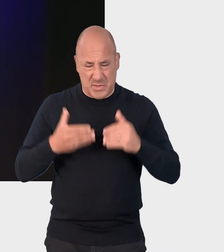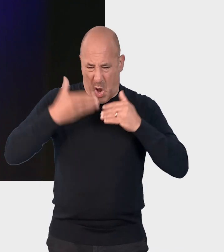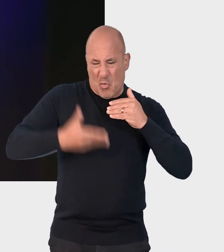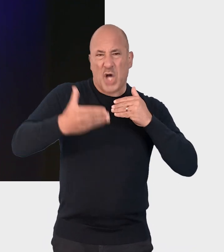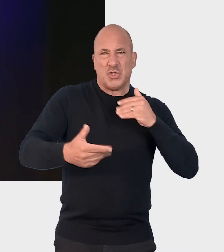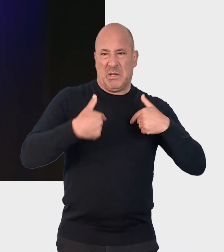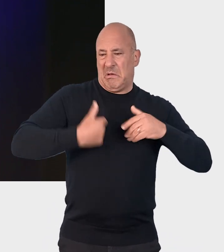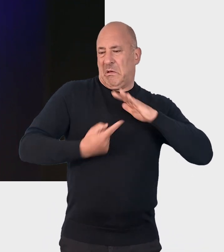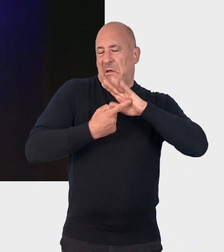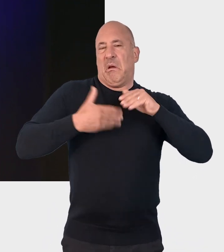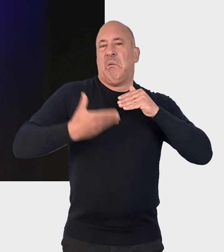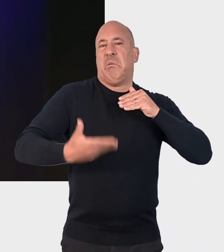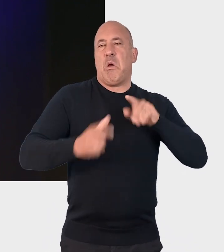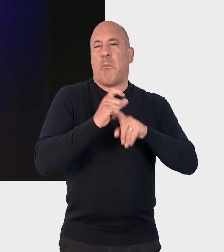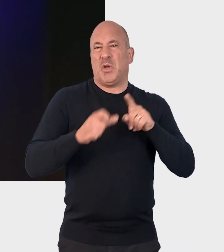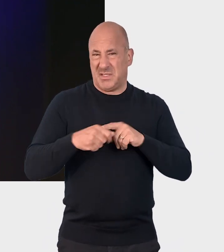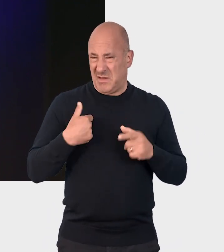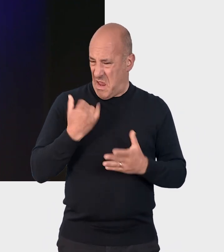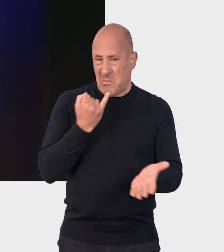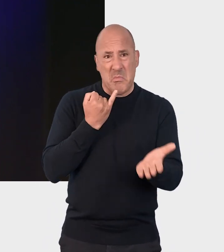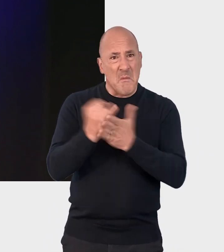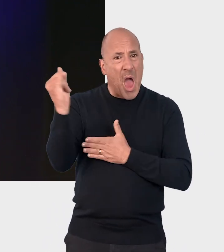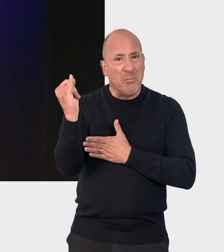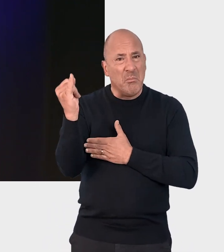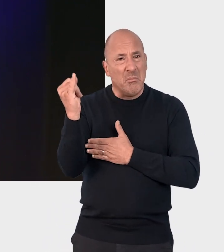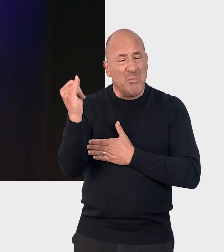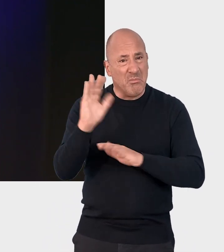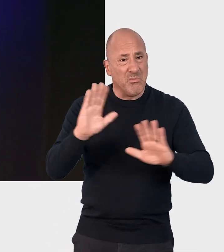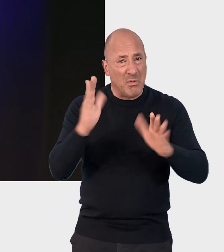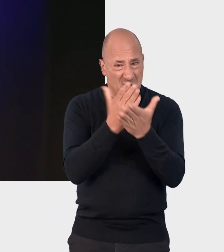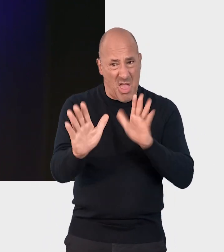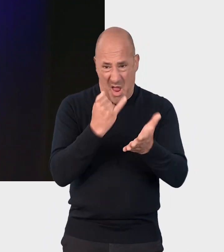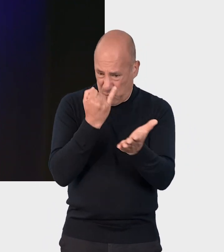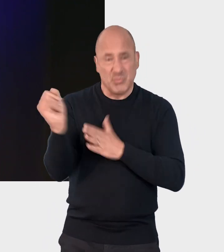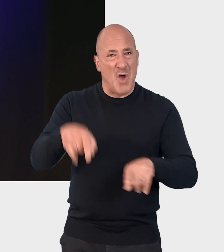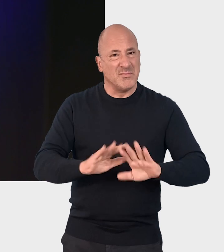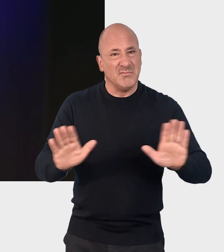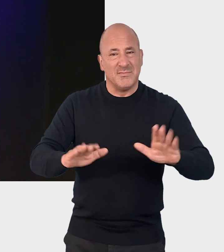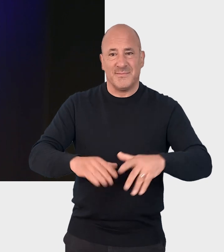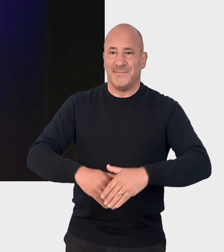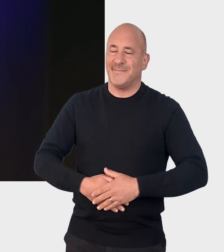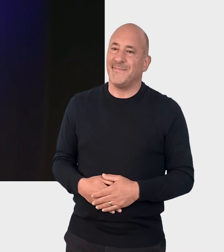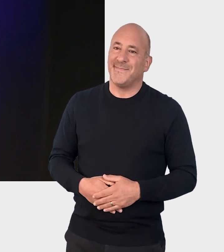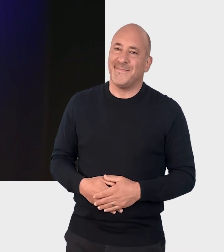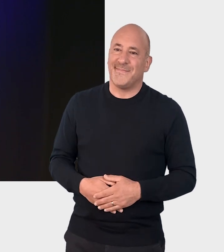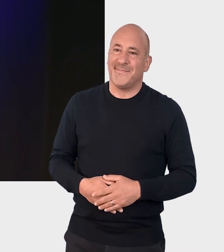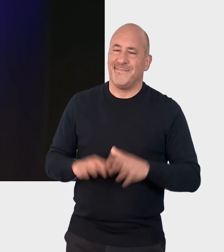not a continuum, it's a hierarchy. And it's a hierarchy that I utterly reject.